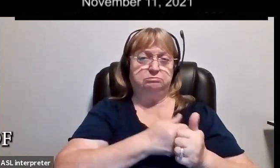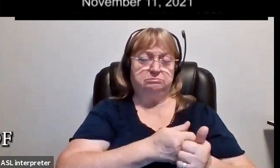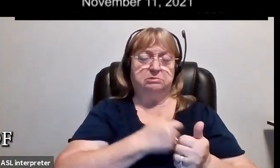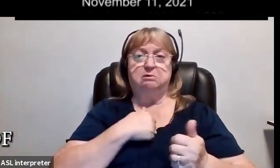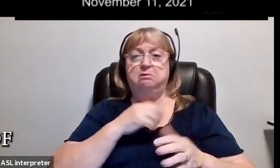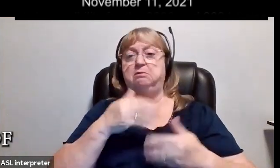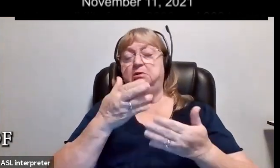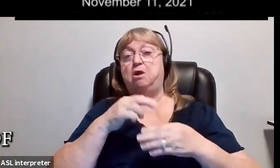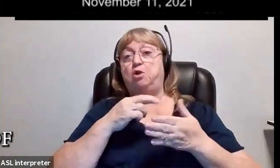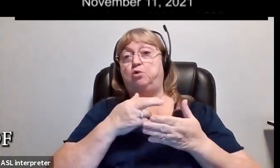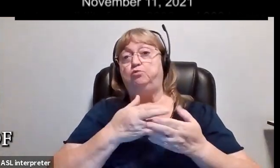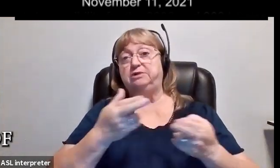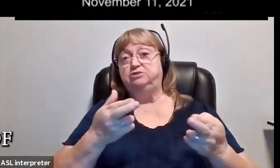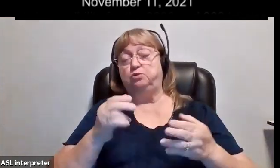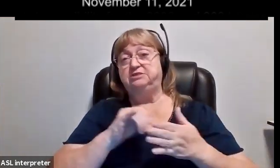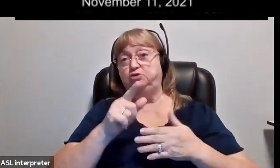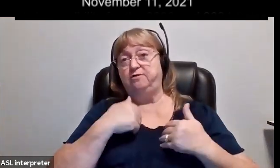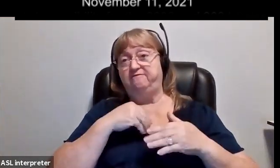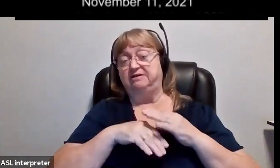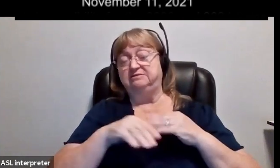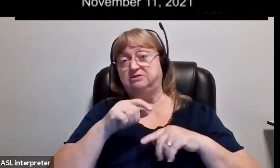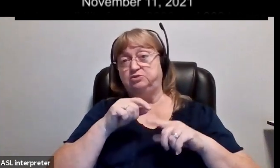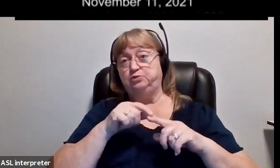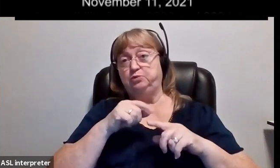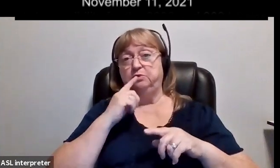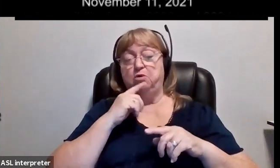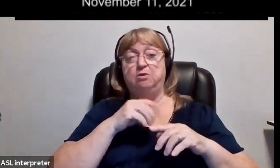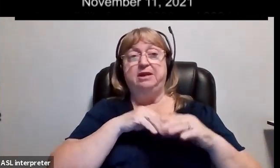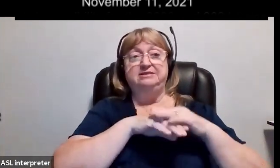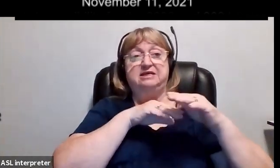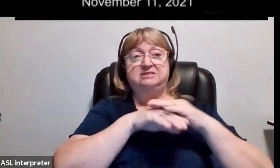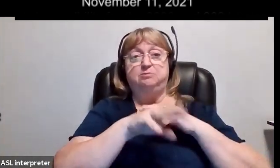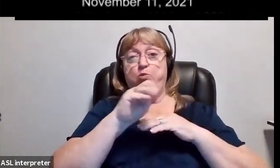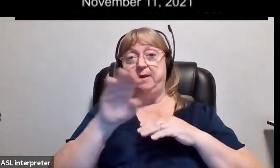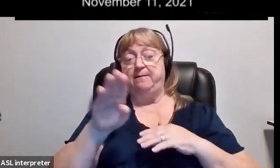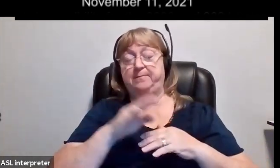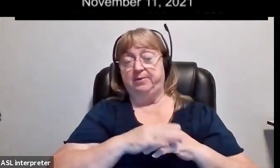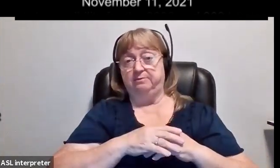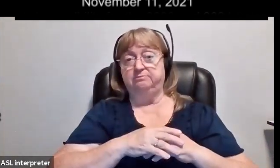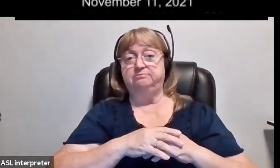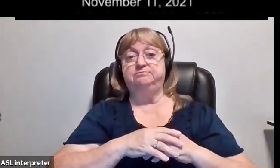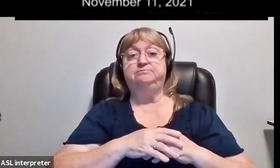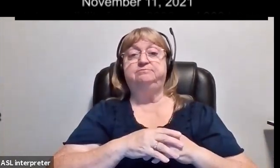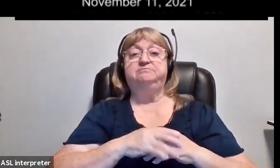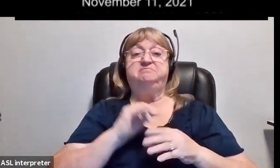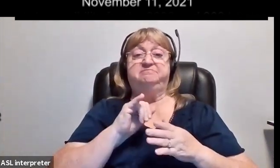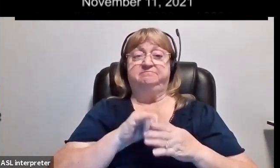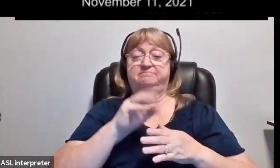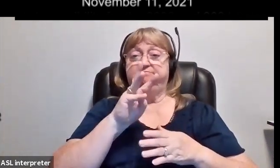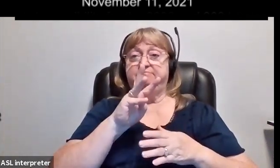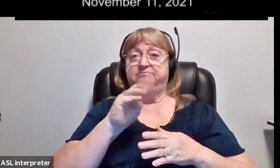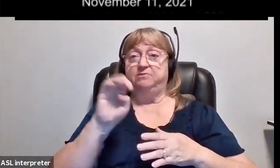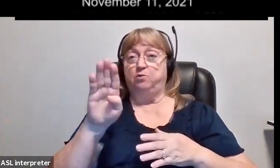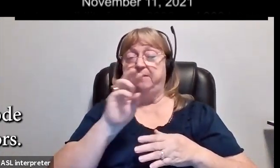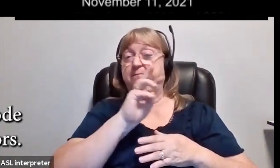you have access to in this PDF. It's called Accessible Web. And Accessible Web is a website which you